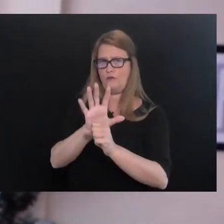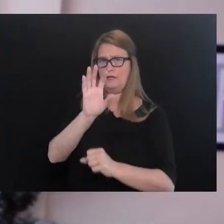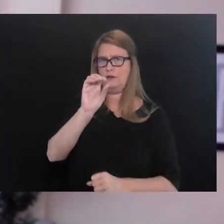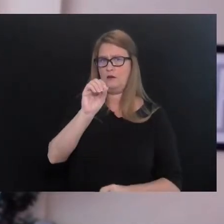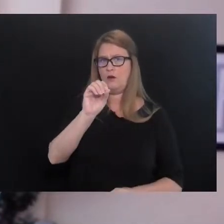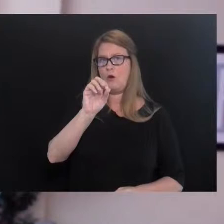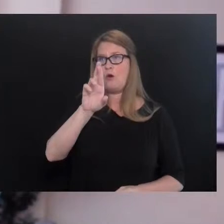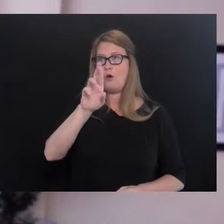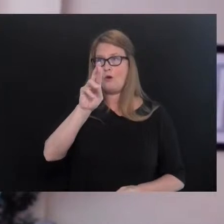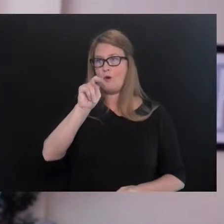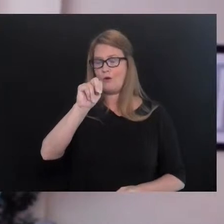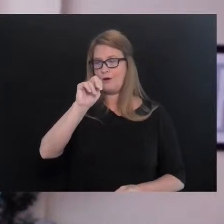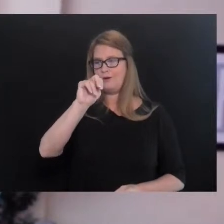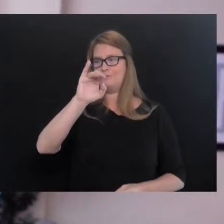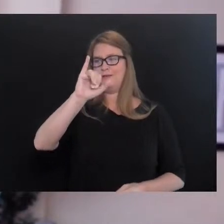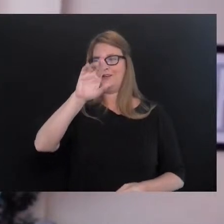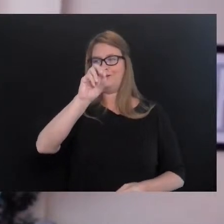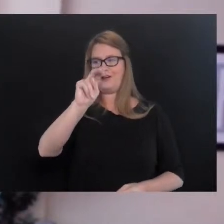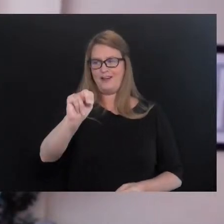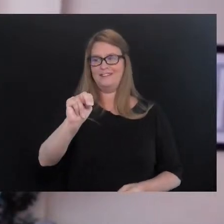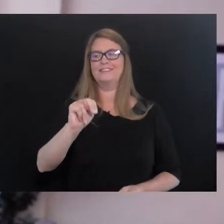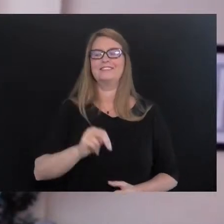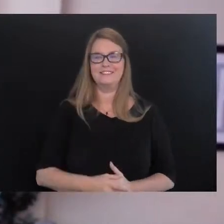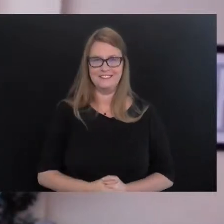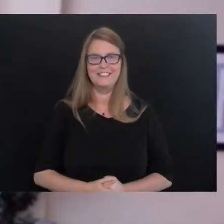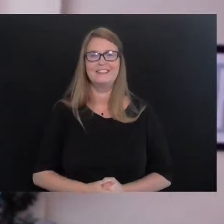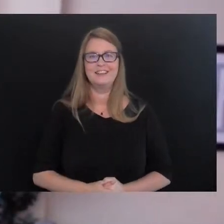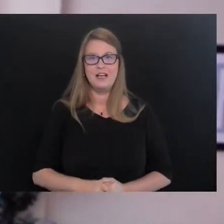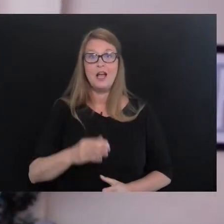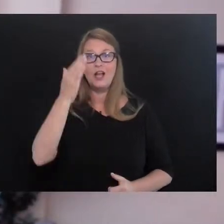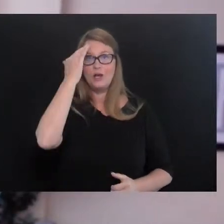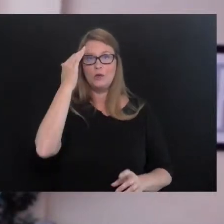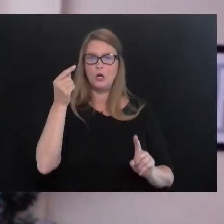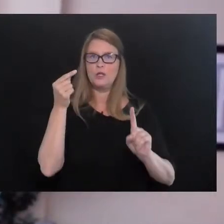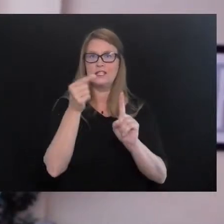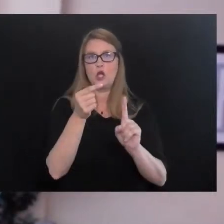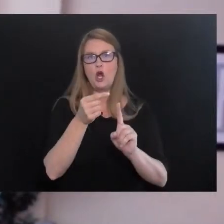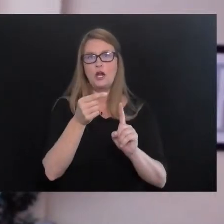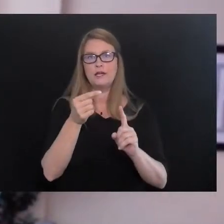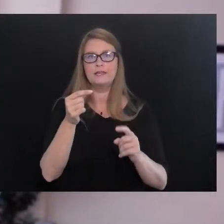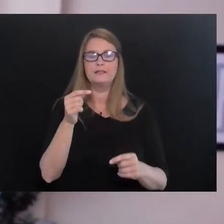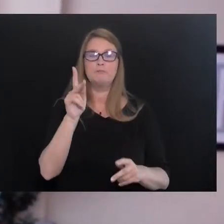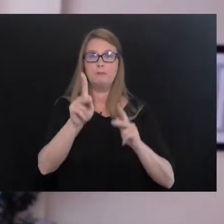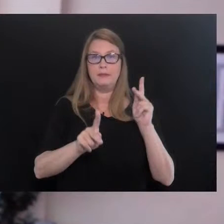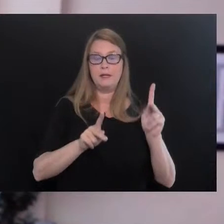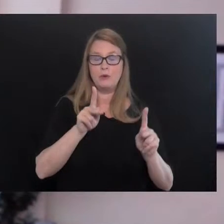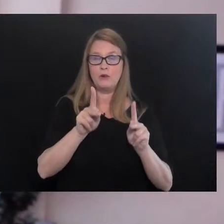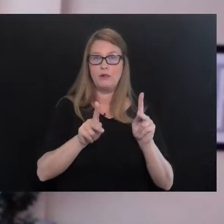cetera. We also, though, know that some of the targeted immune